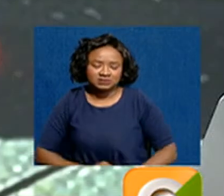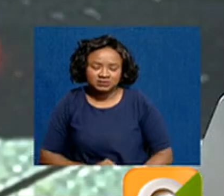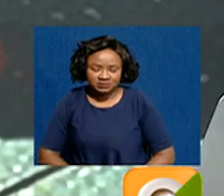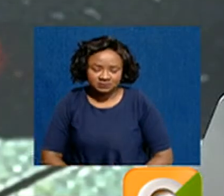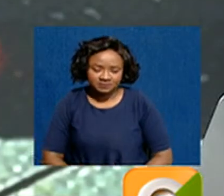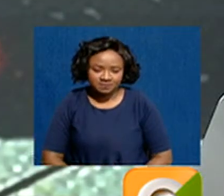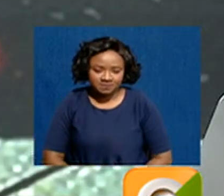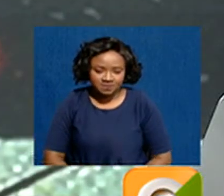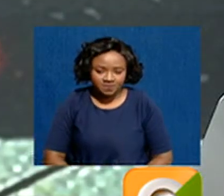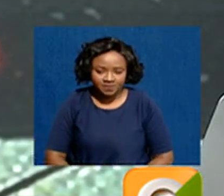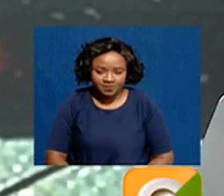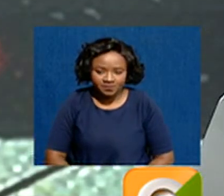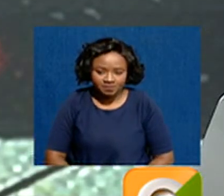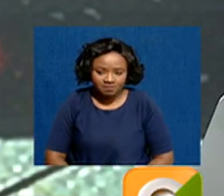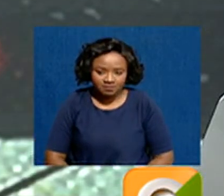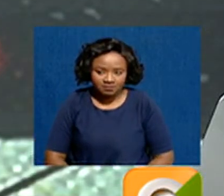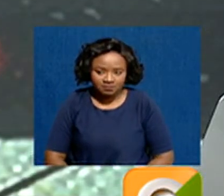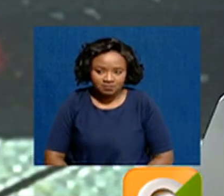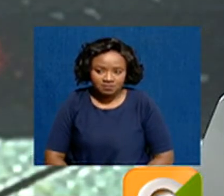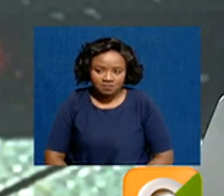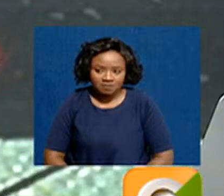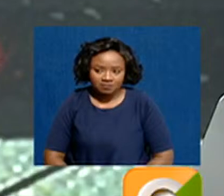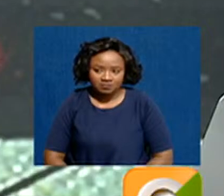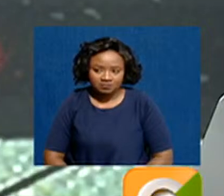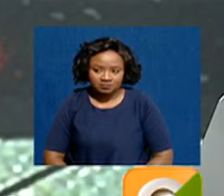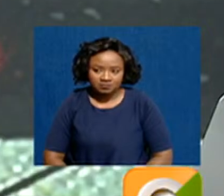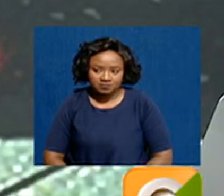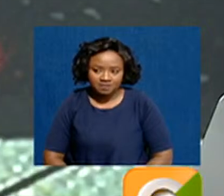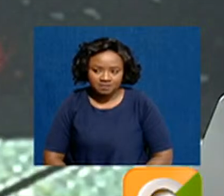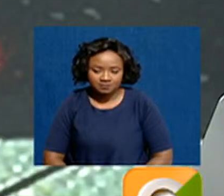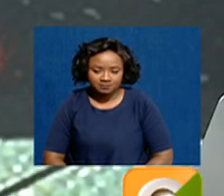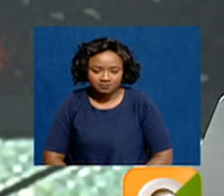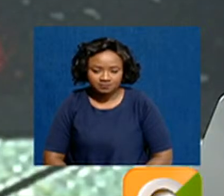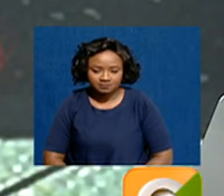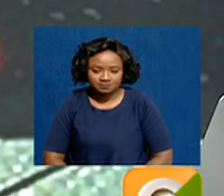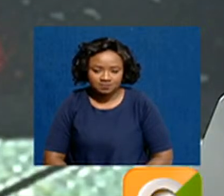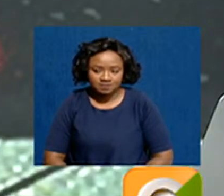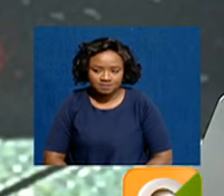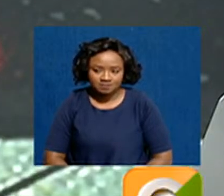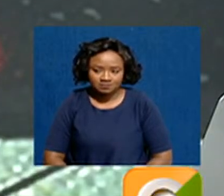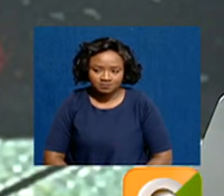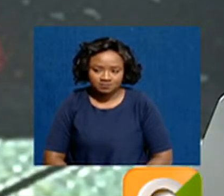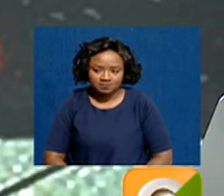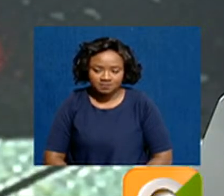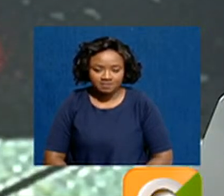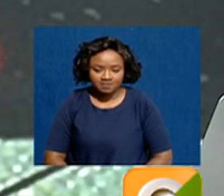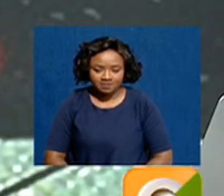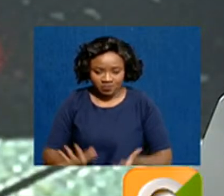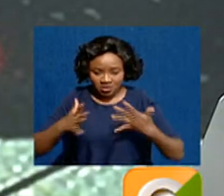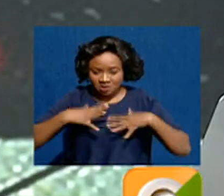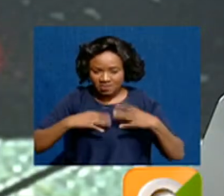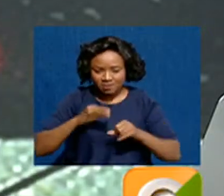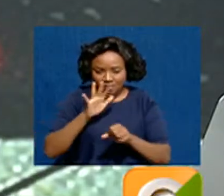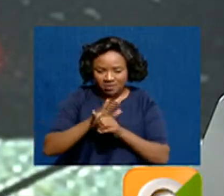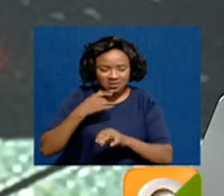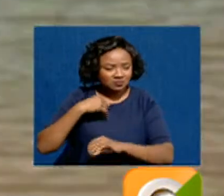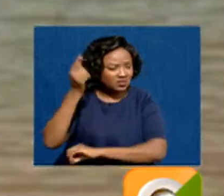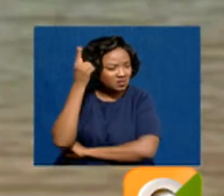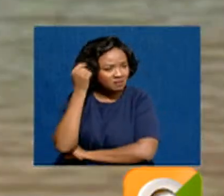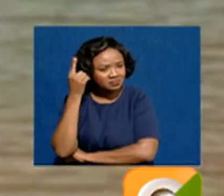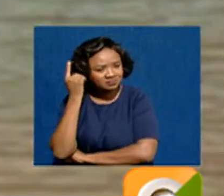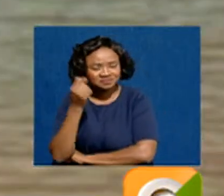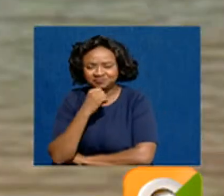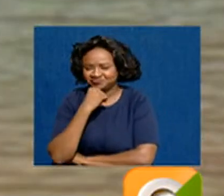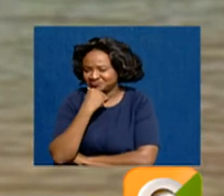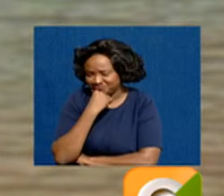question I have for you, the last one on it, is this. For many who would wonder, if we can't fix small, little things, like leaking